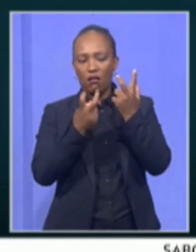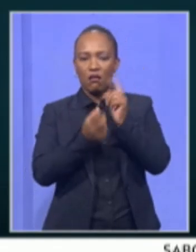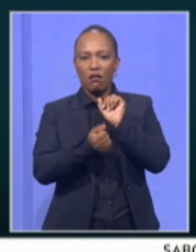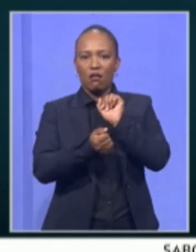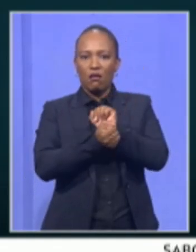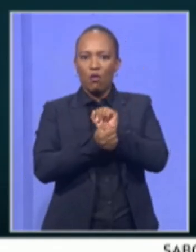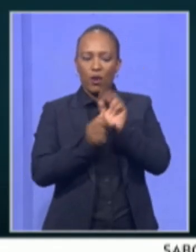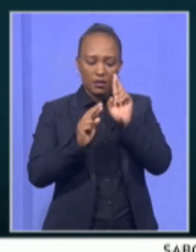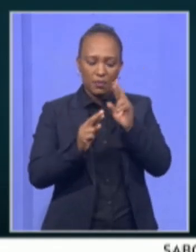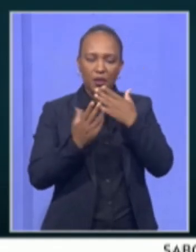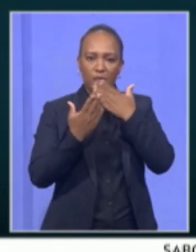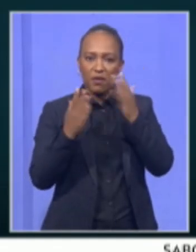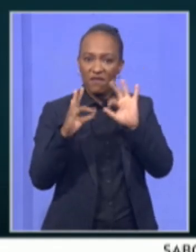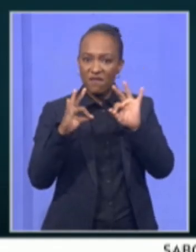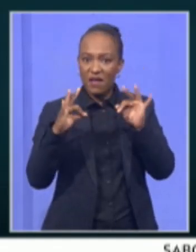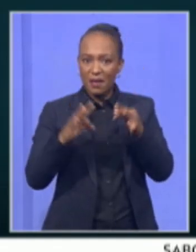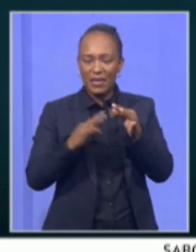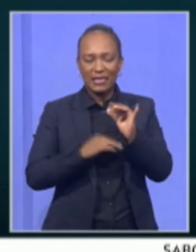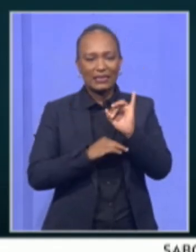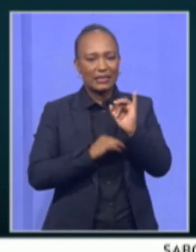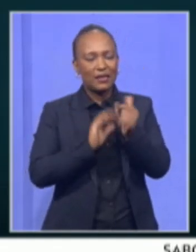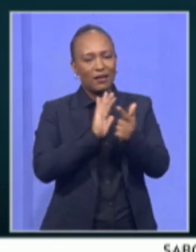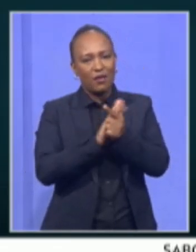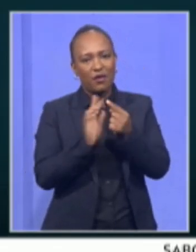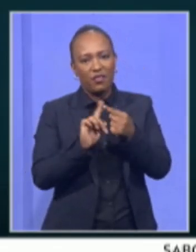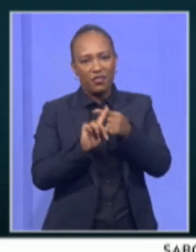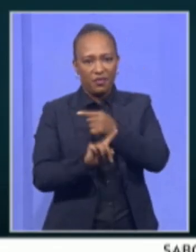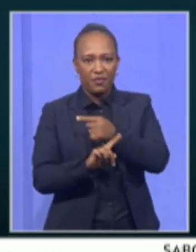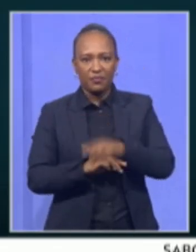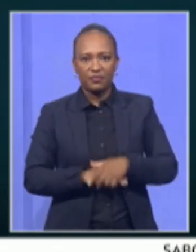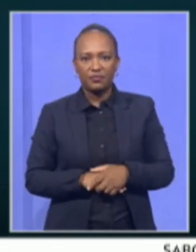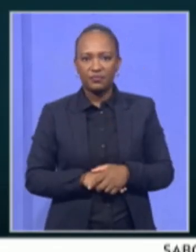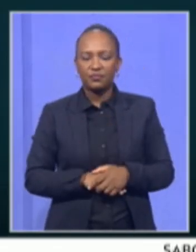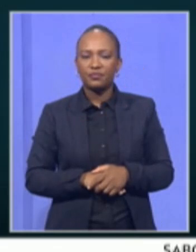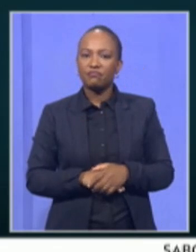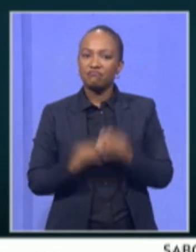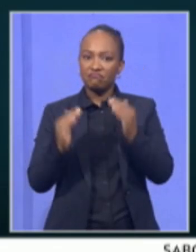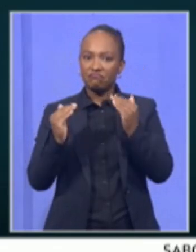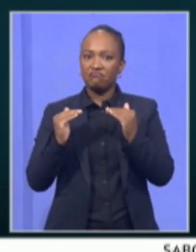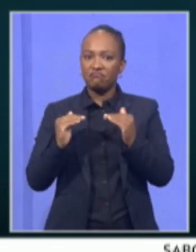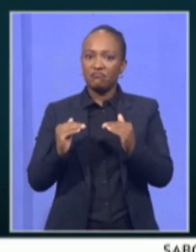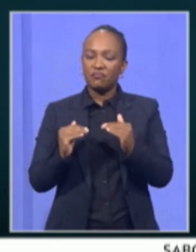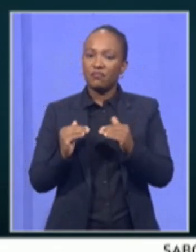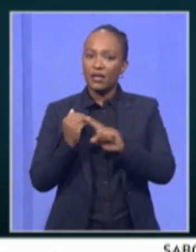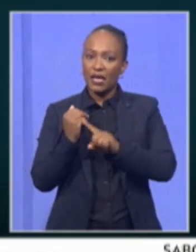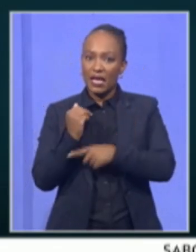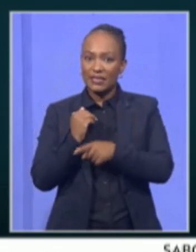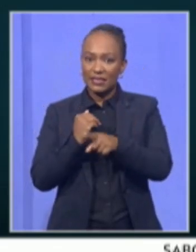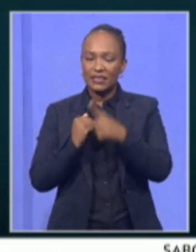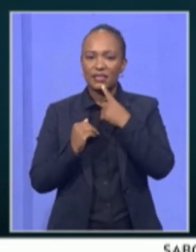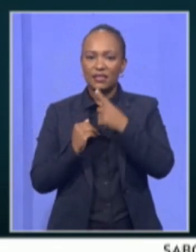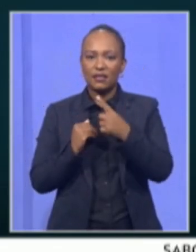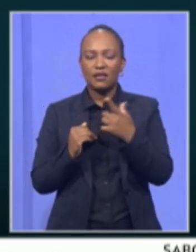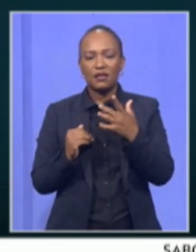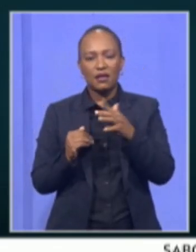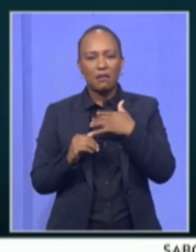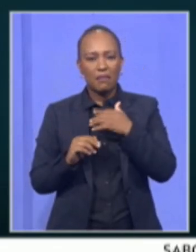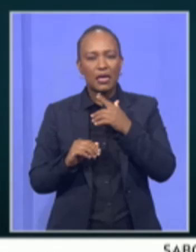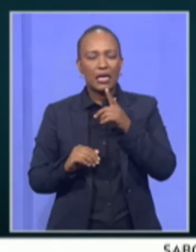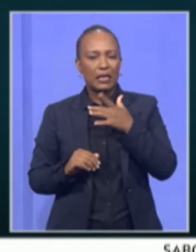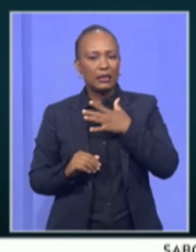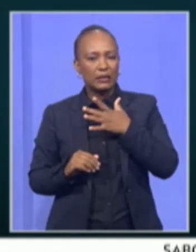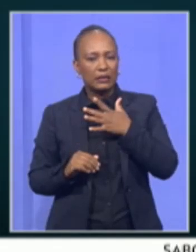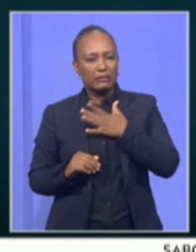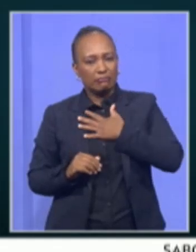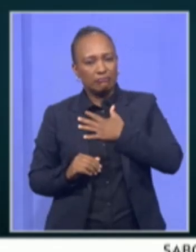bahu le balapa ke go gata ka molao. Shoki Magapa kwa mafalelo yana gore maikutlo a ka ke ya manyame gobane